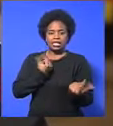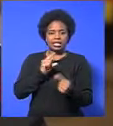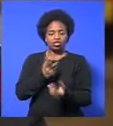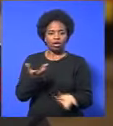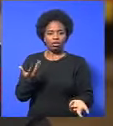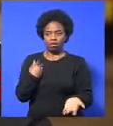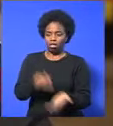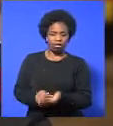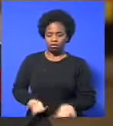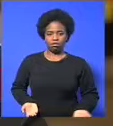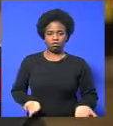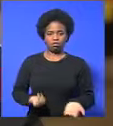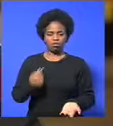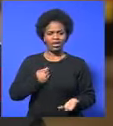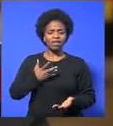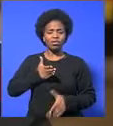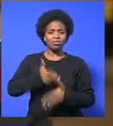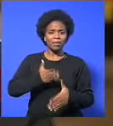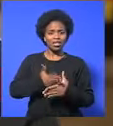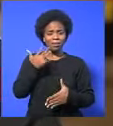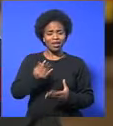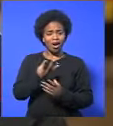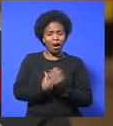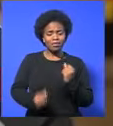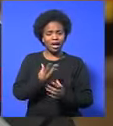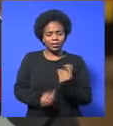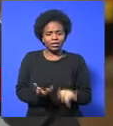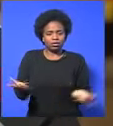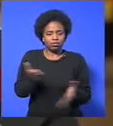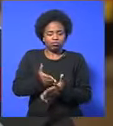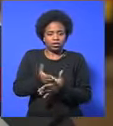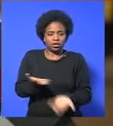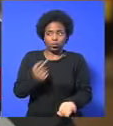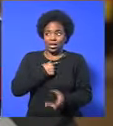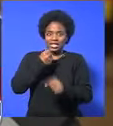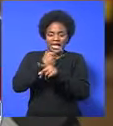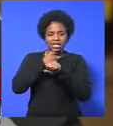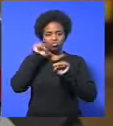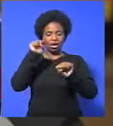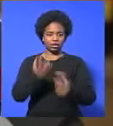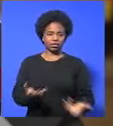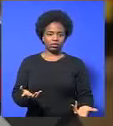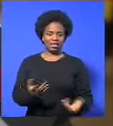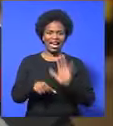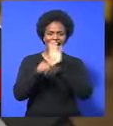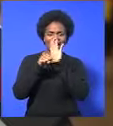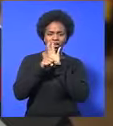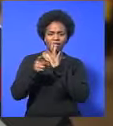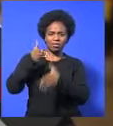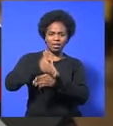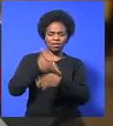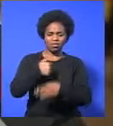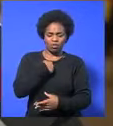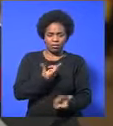know, we really do want our jobs and to get to work, but at the same time, well, this does affect us